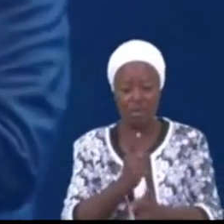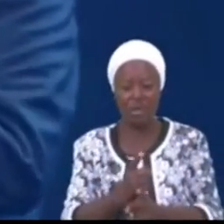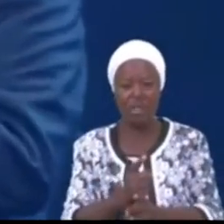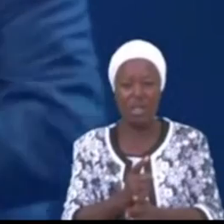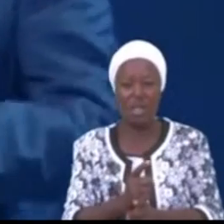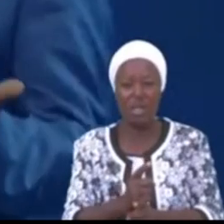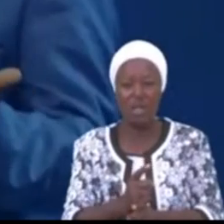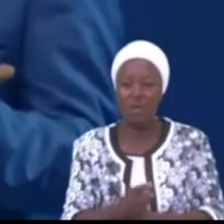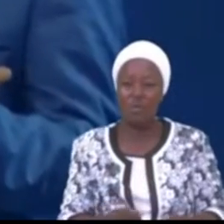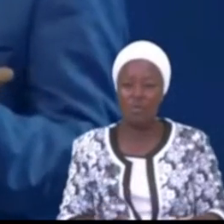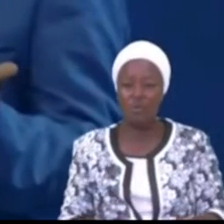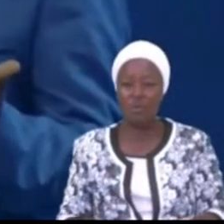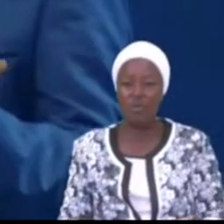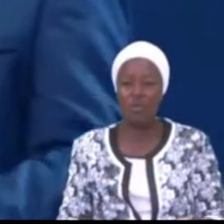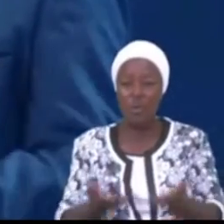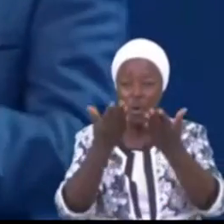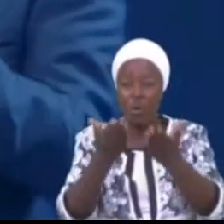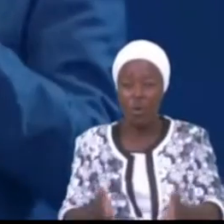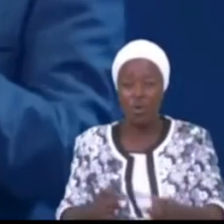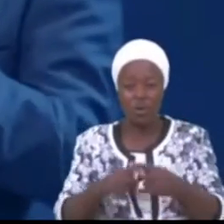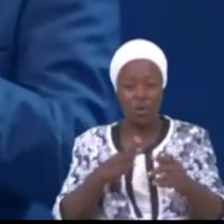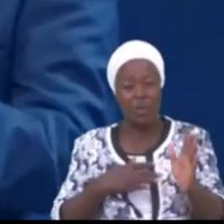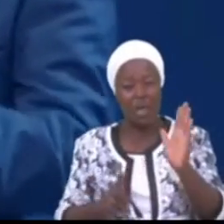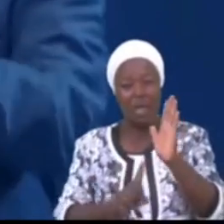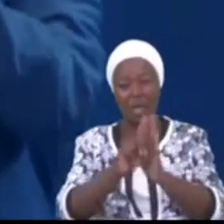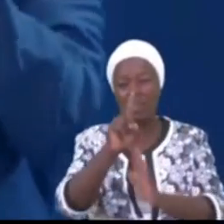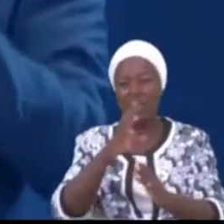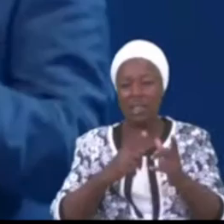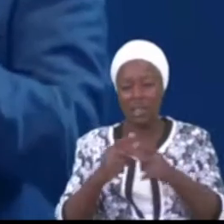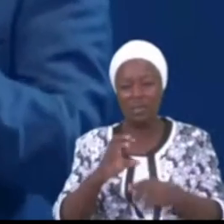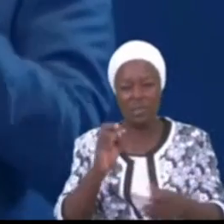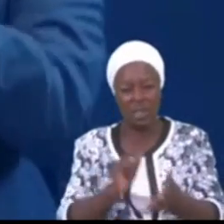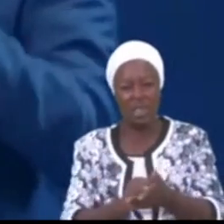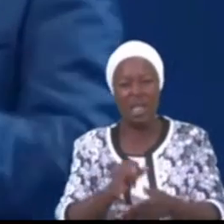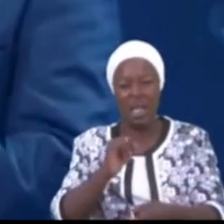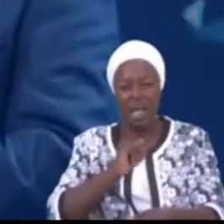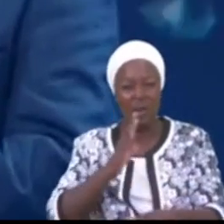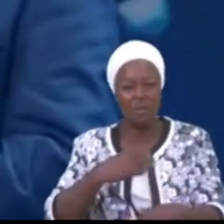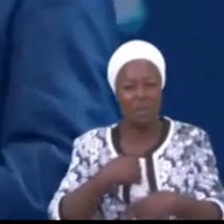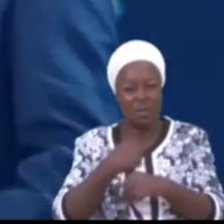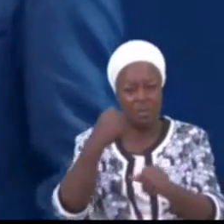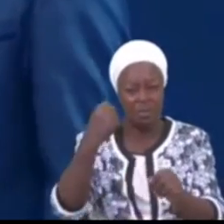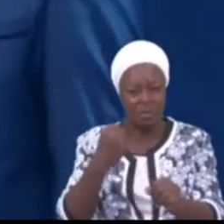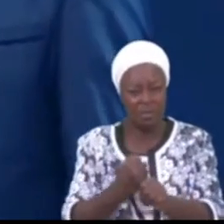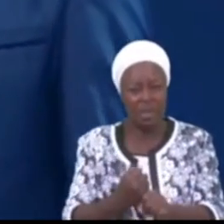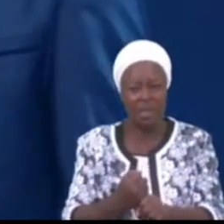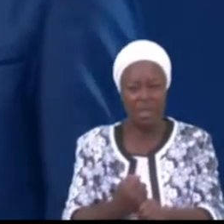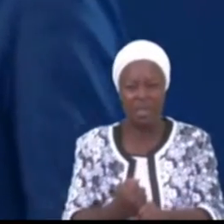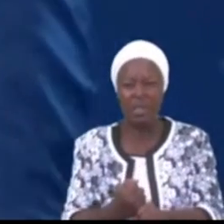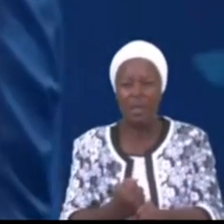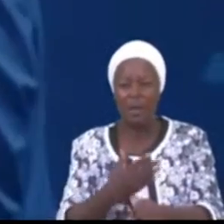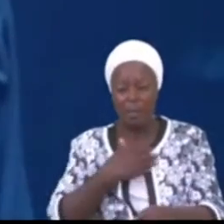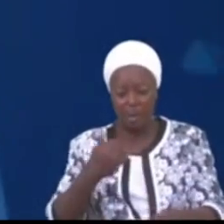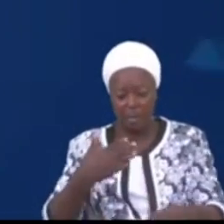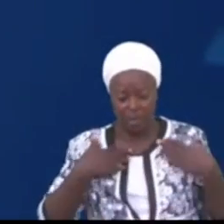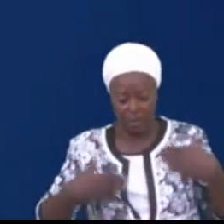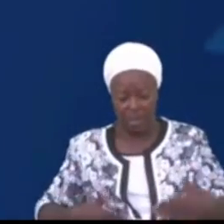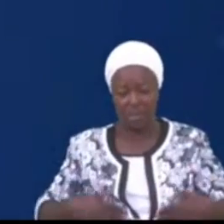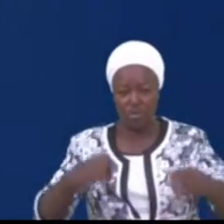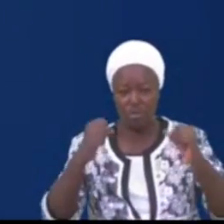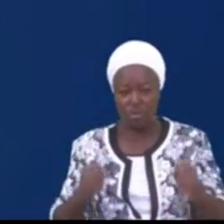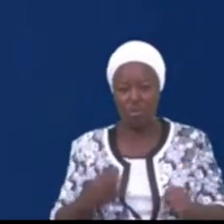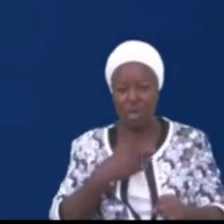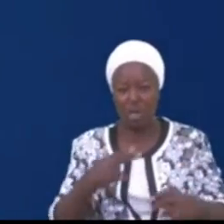my height so that I remain strong and healthy. Do you know why you do it for